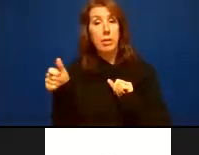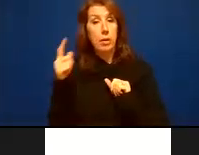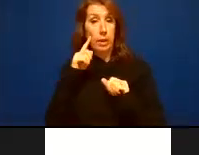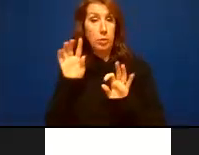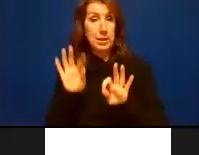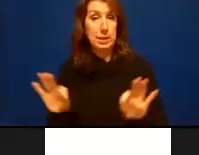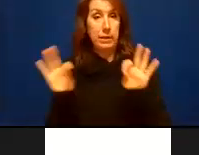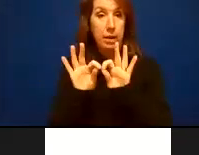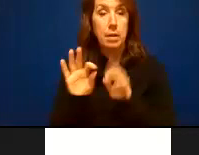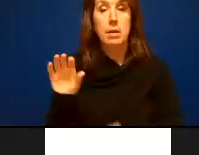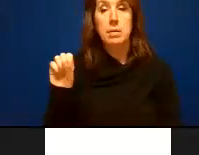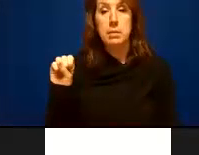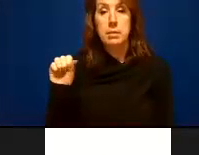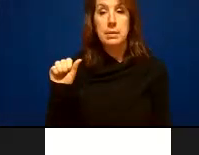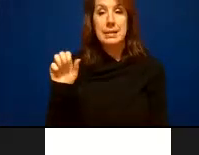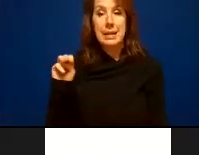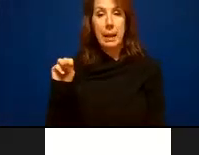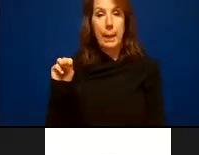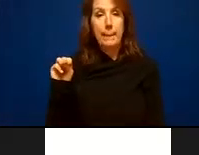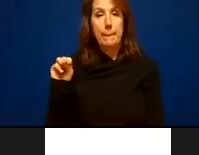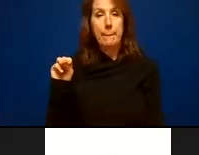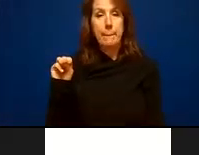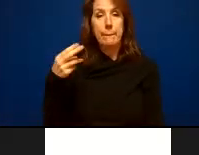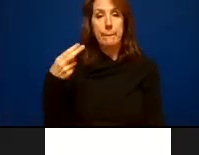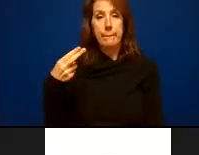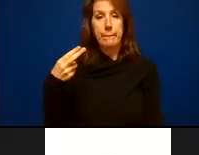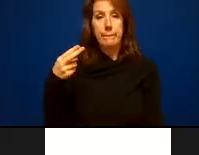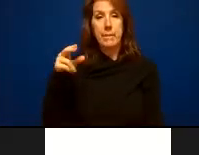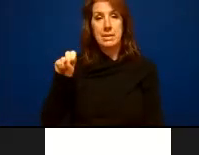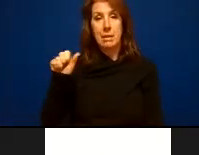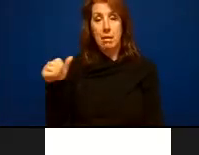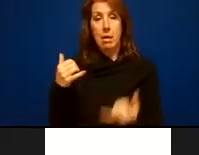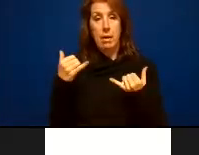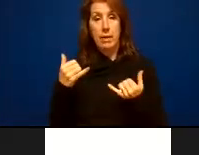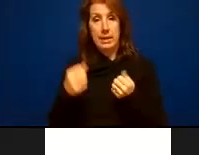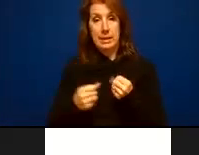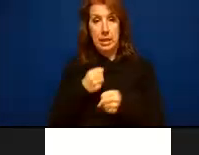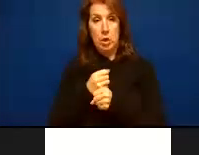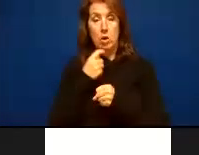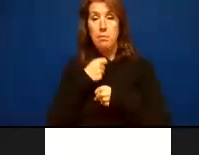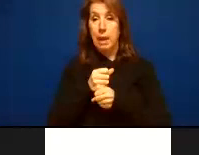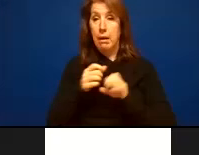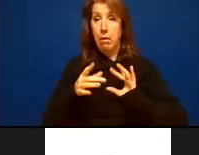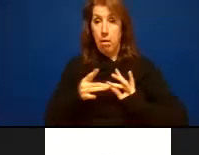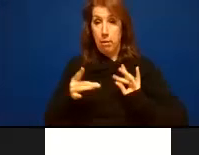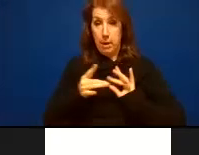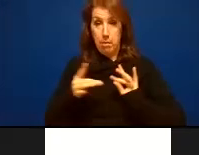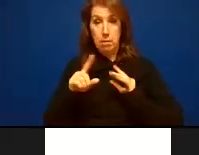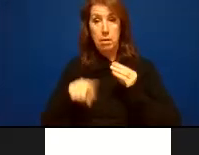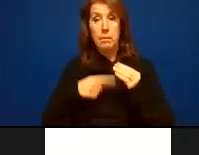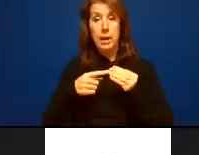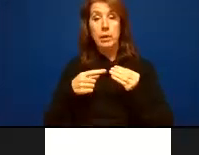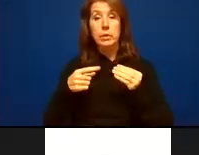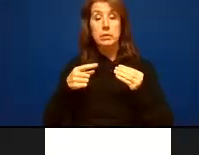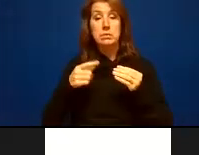significant. So SAMHSA this year actually issued a statement about the pandemic, and I